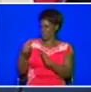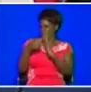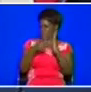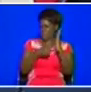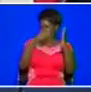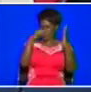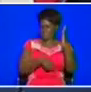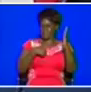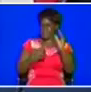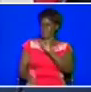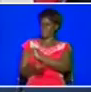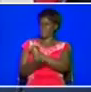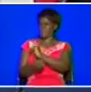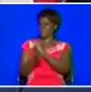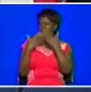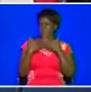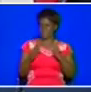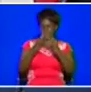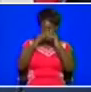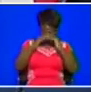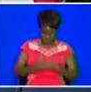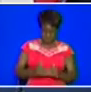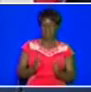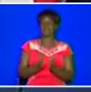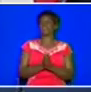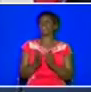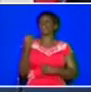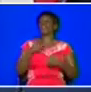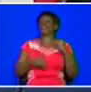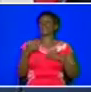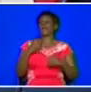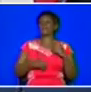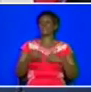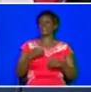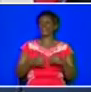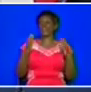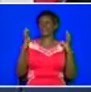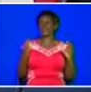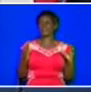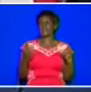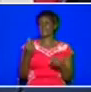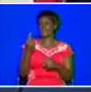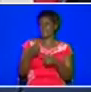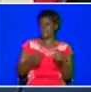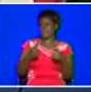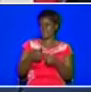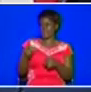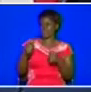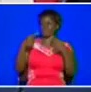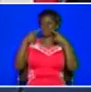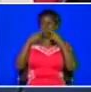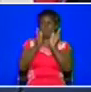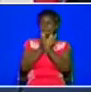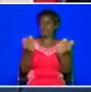I've explained. Let's talk about corruption. Eurobond was a big conversation over the last few years. You publicly discussed